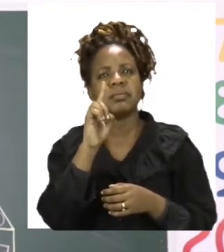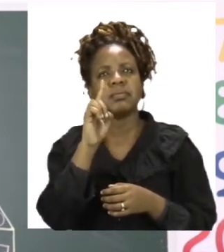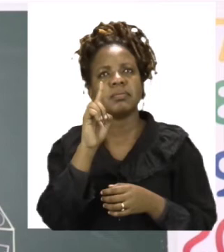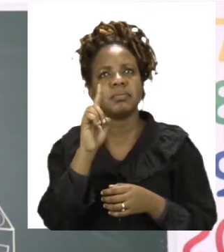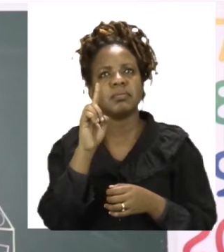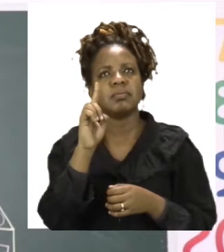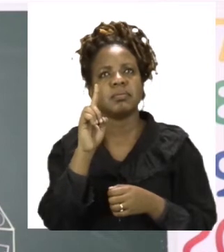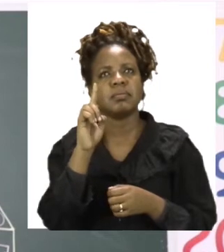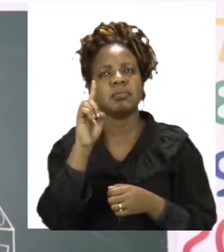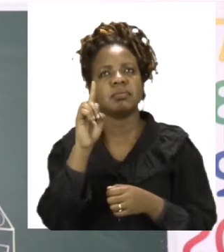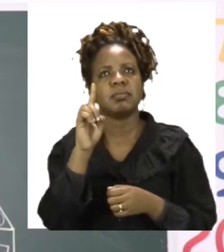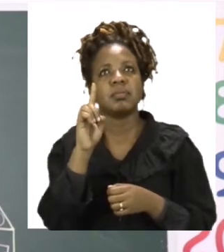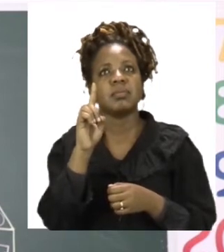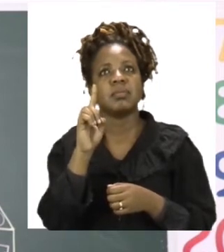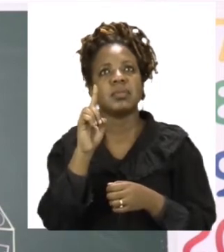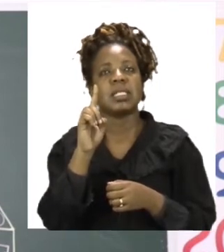42, 43.